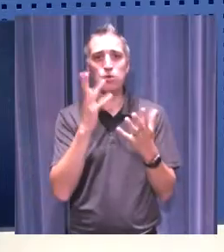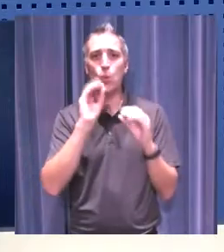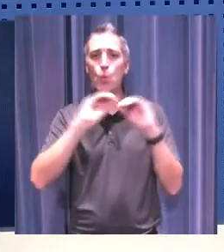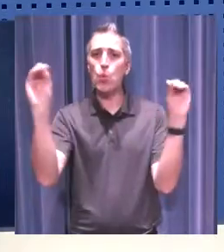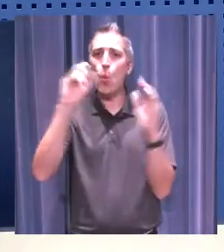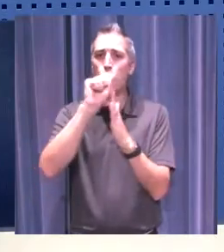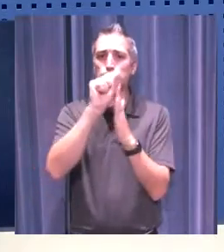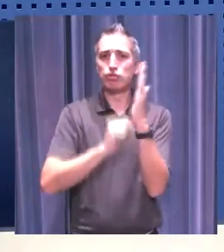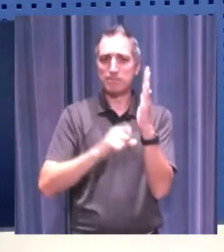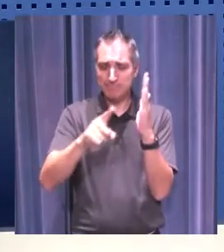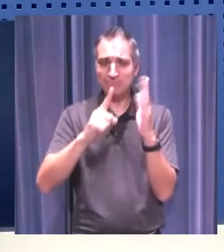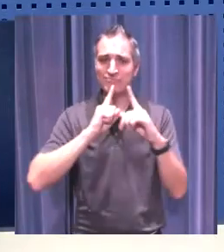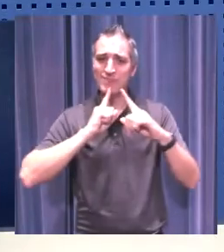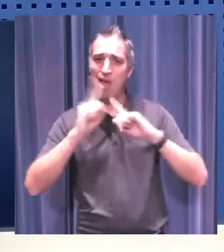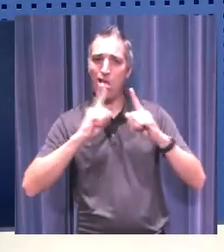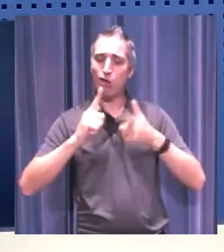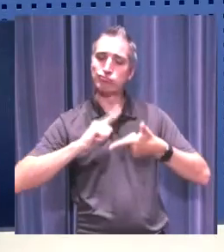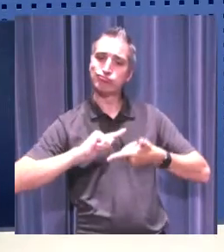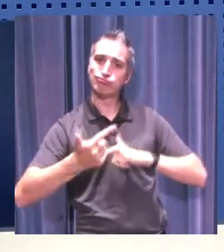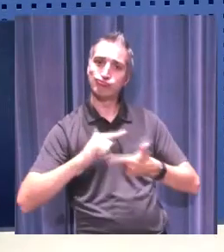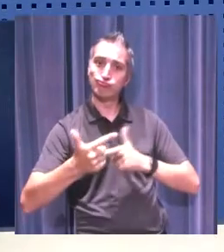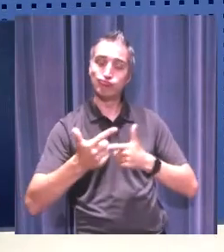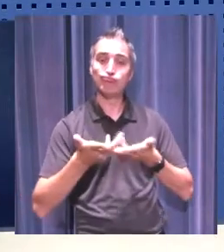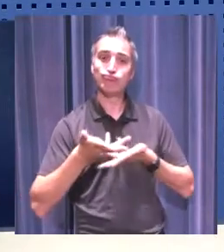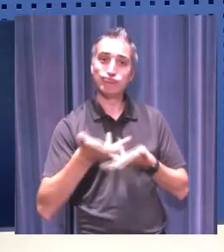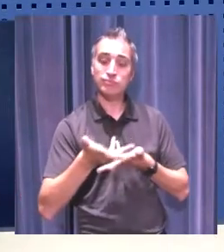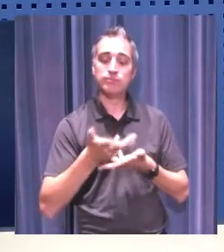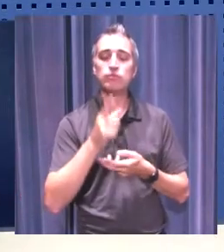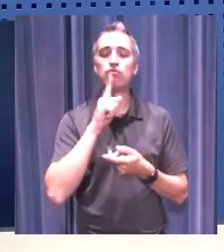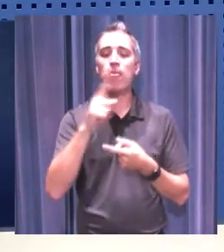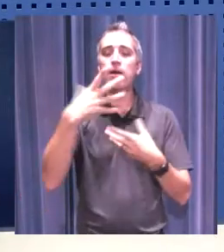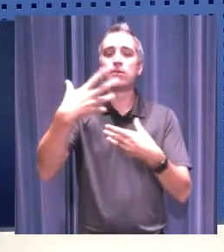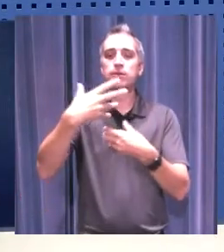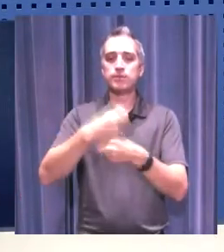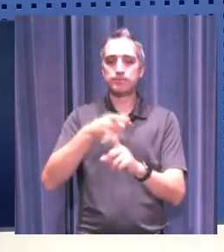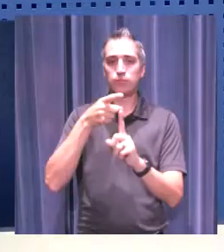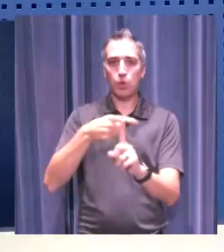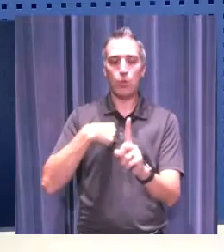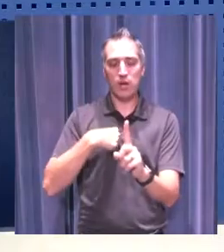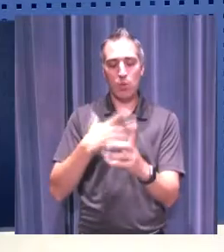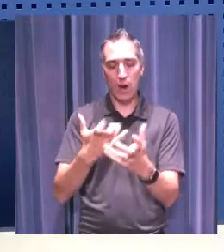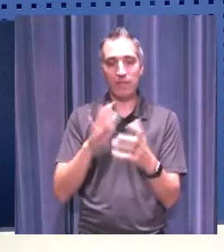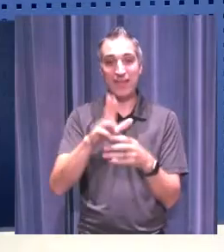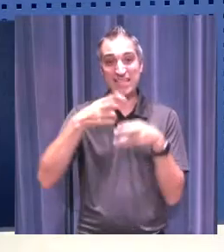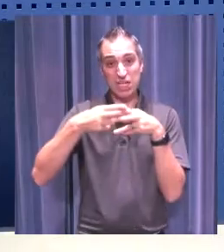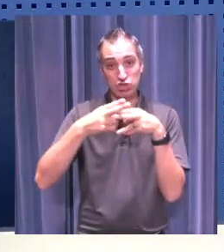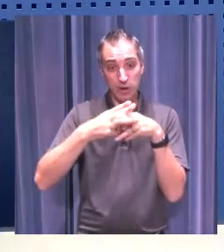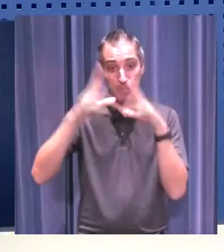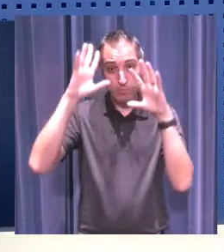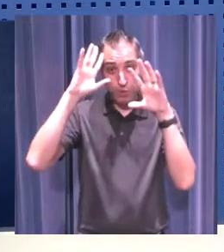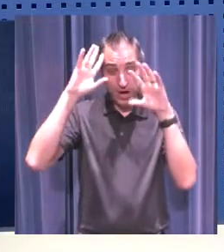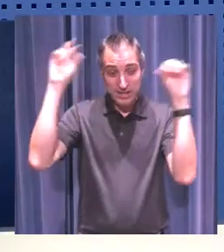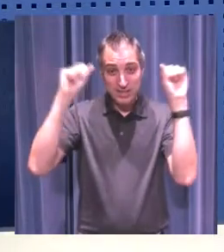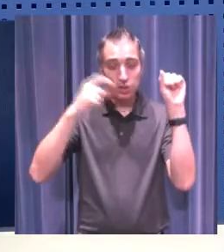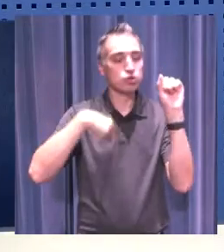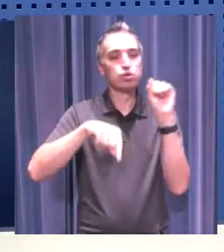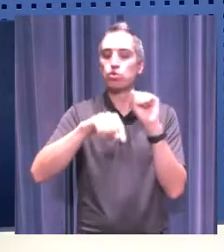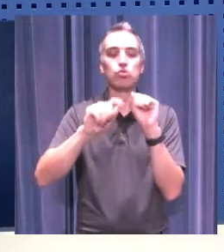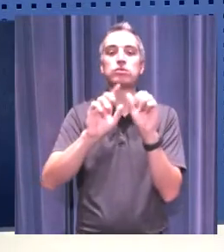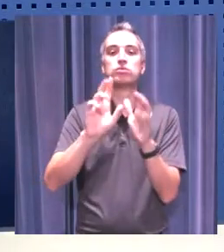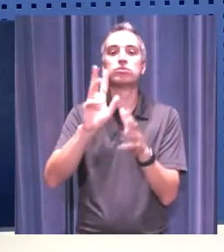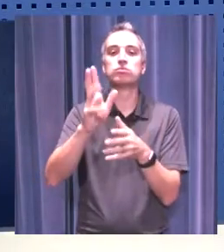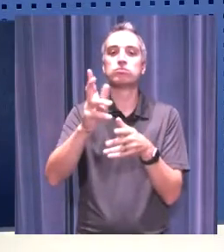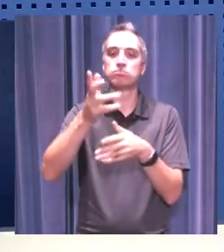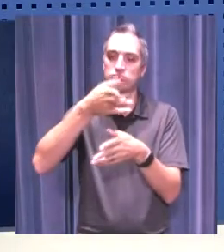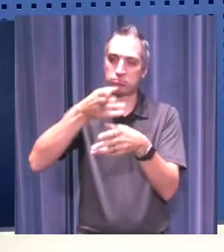session. In closing, we urge this board to recall the interim president selection of Shonda Richardson Snell and reappoint acting